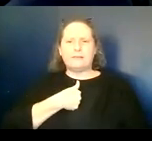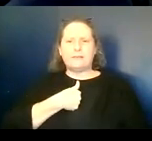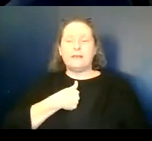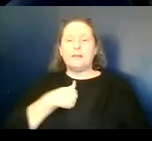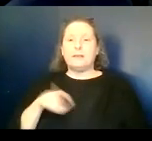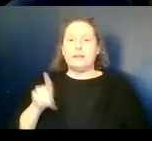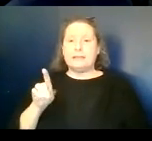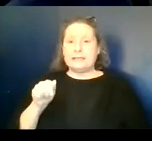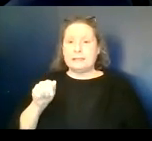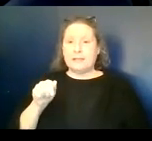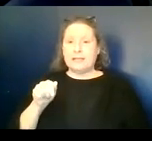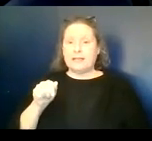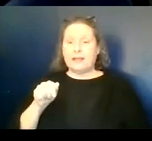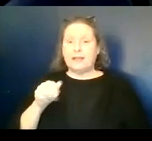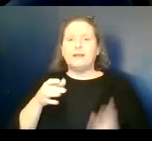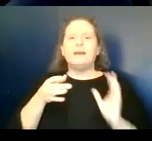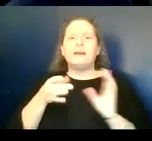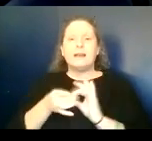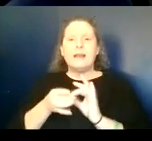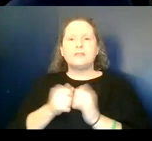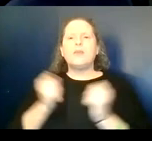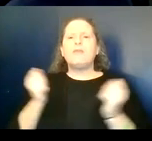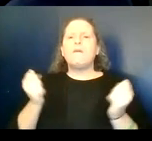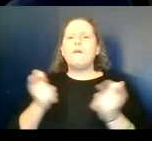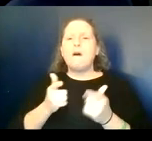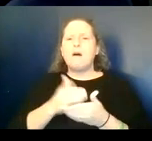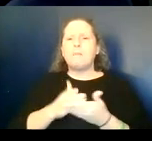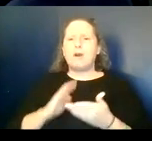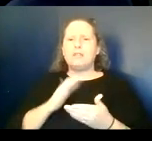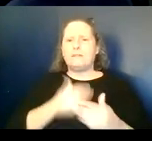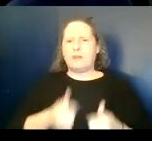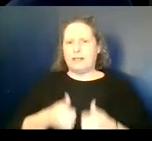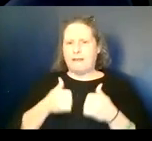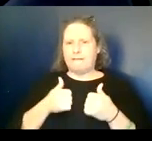disability connects with all aspects of life, not just